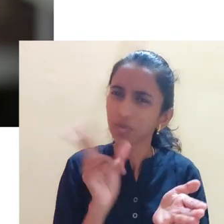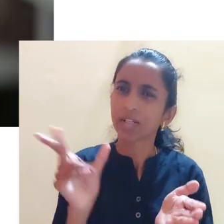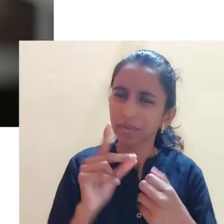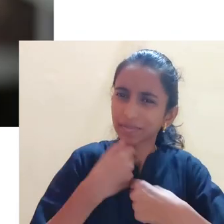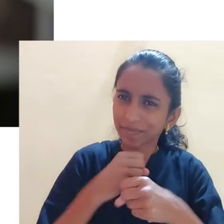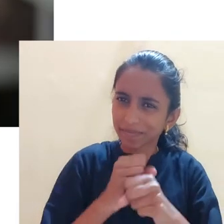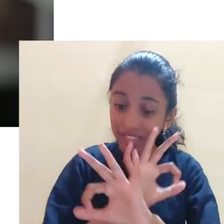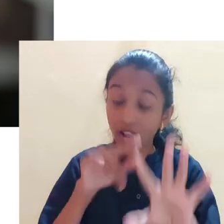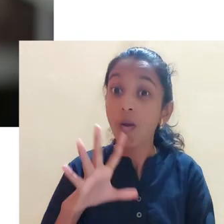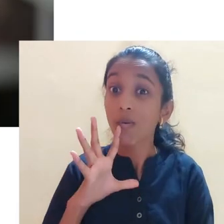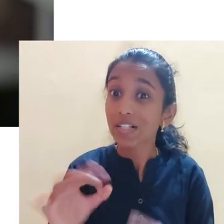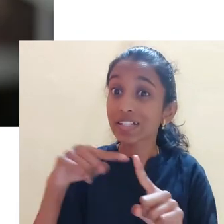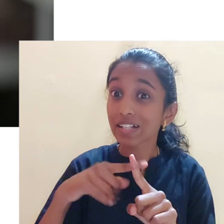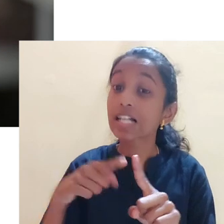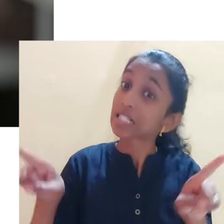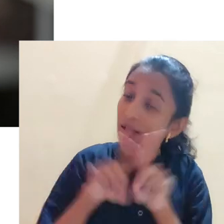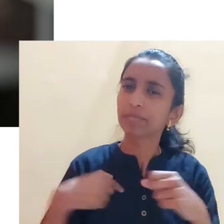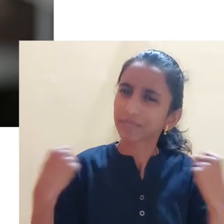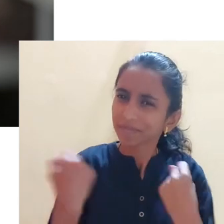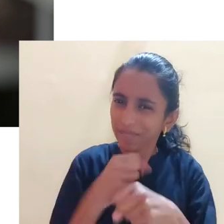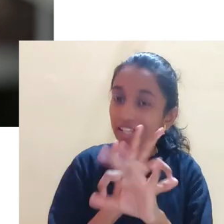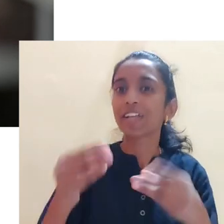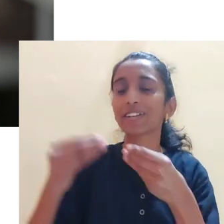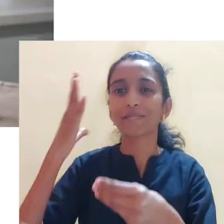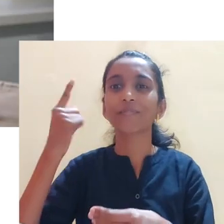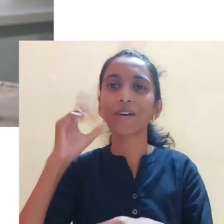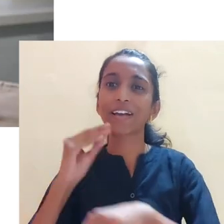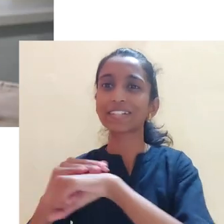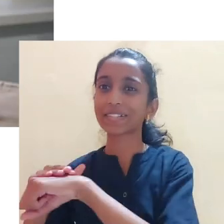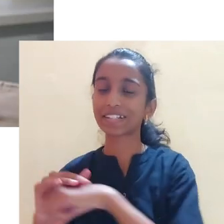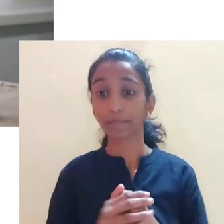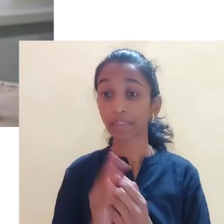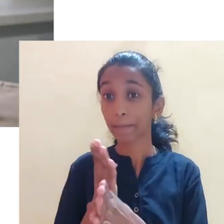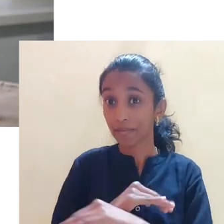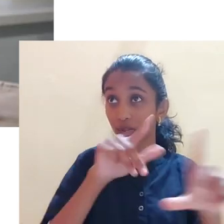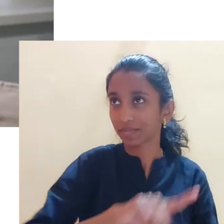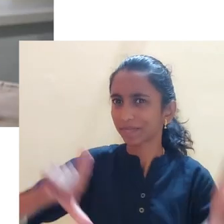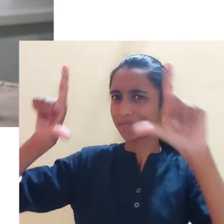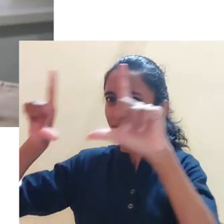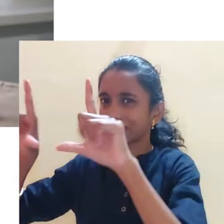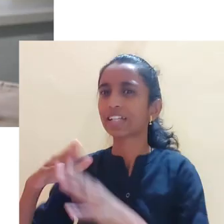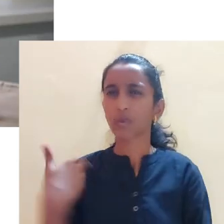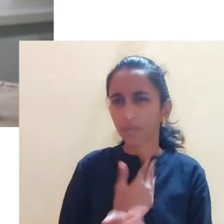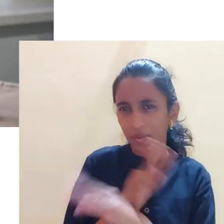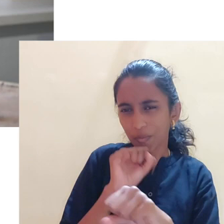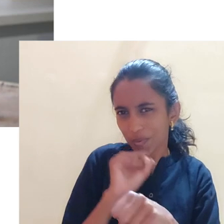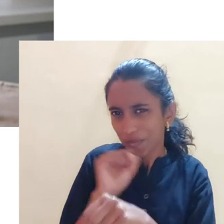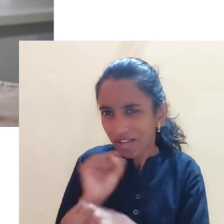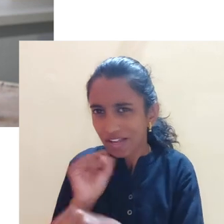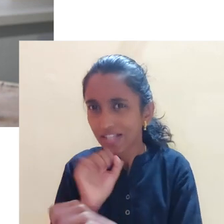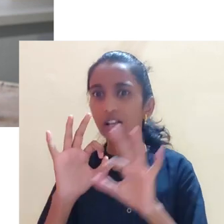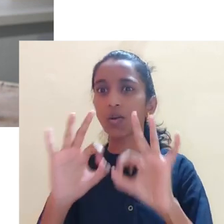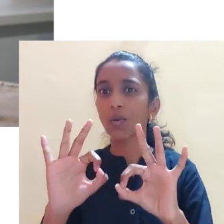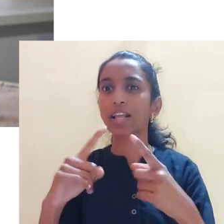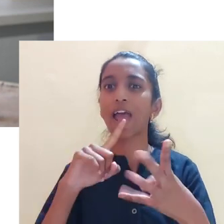recreate the ways they were originally intended to be experienced. Before they move into the gallery, we work to create an